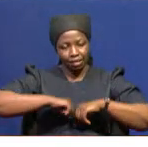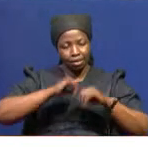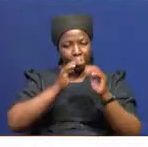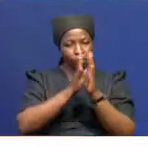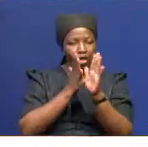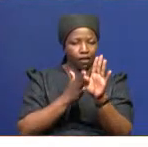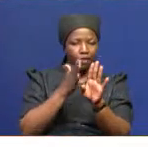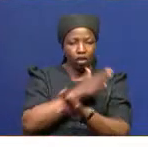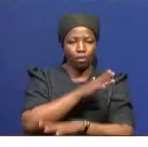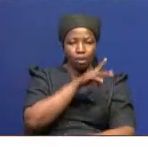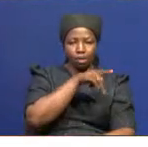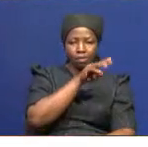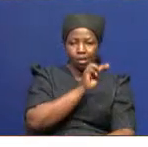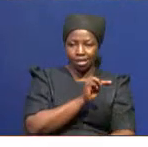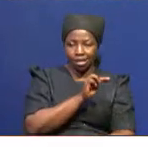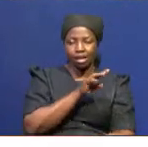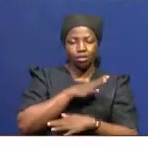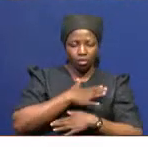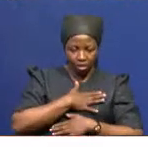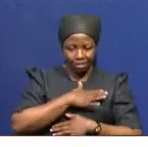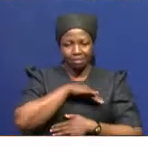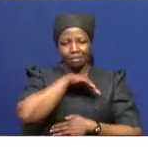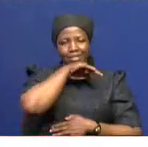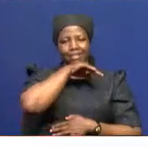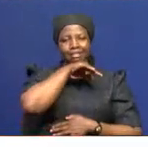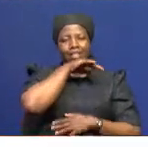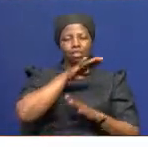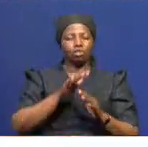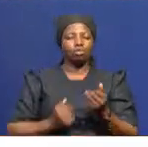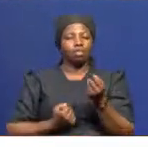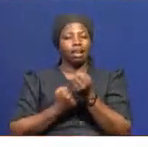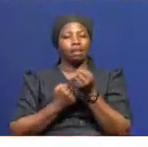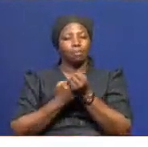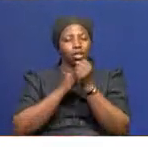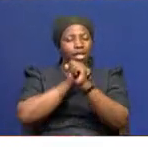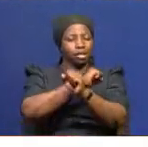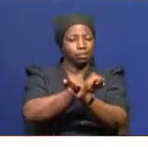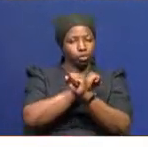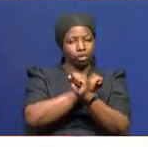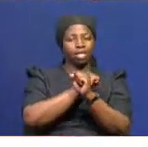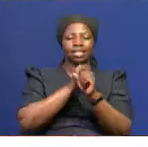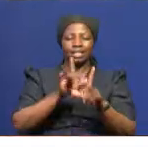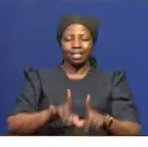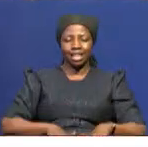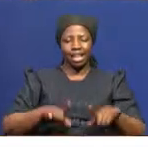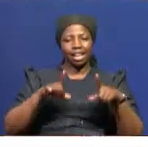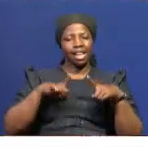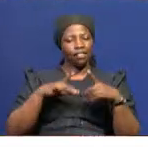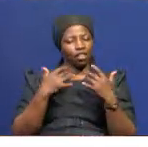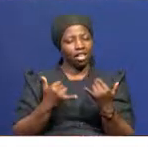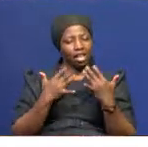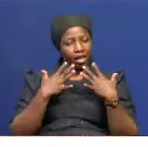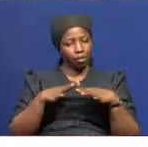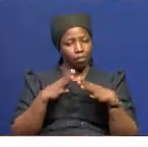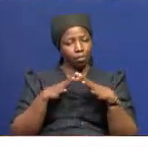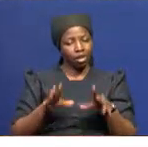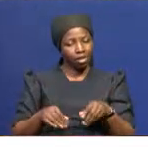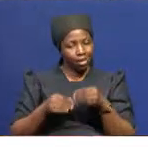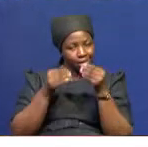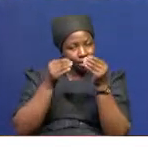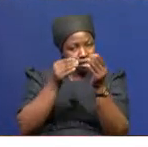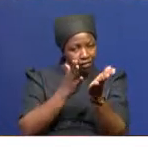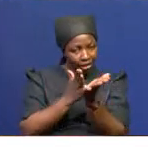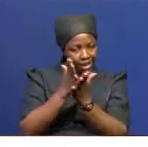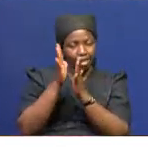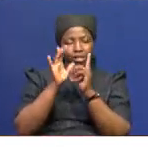the former Prime Minister, Right Honorable Raila Odinga, to promote and protect the livelihoods of young people and to guarantee the right